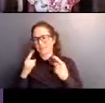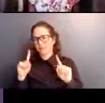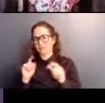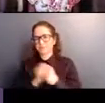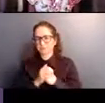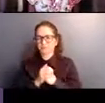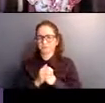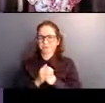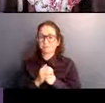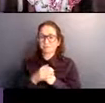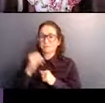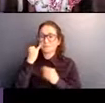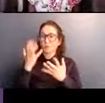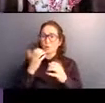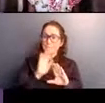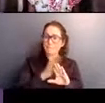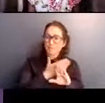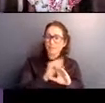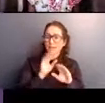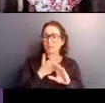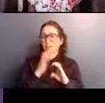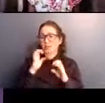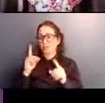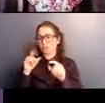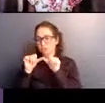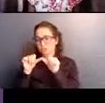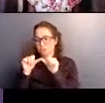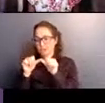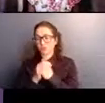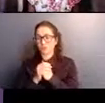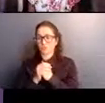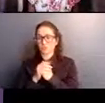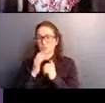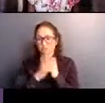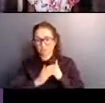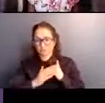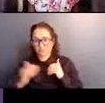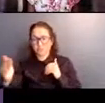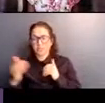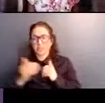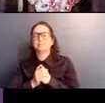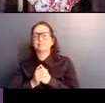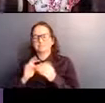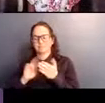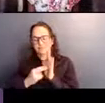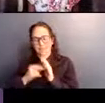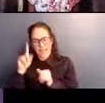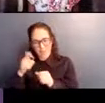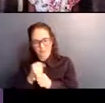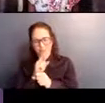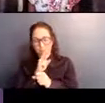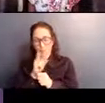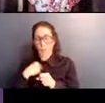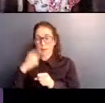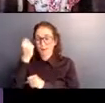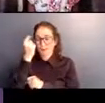want music and music education to continue to go on, we have to make sure that we understand